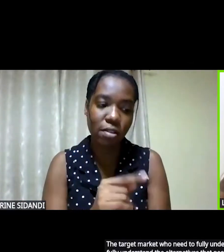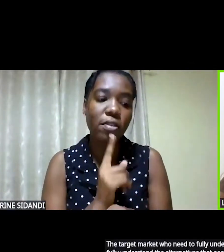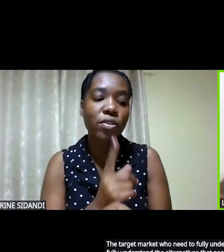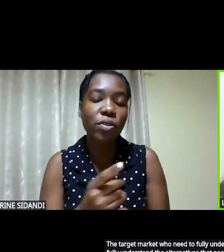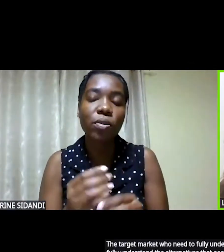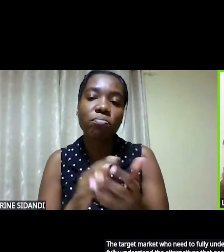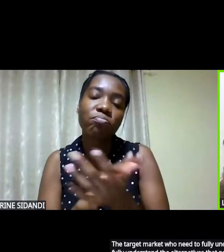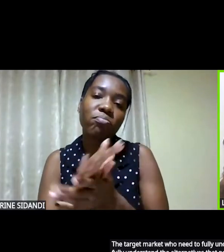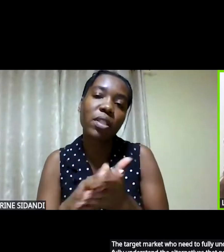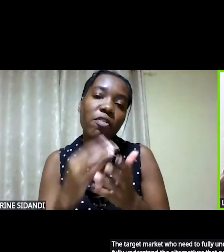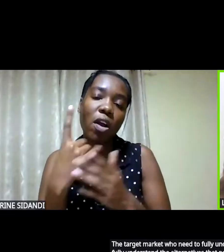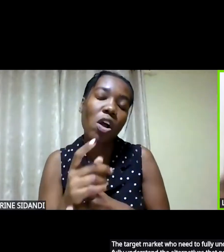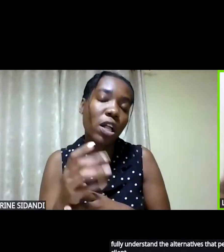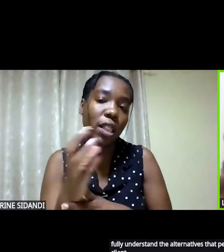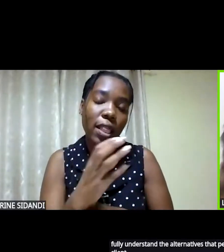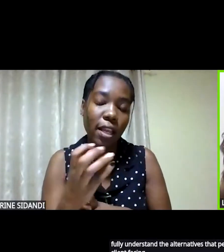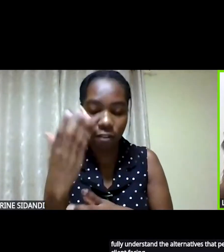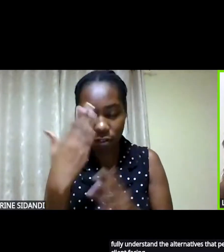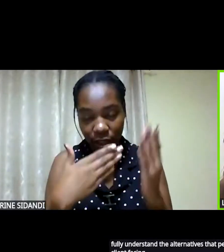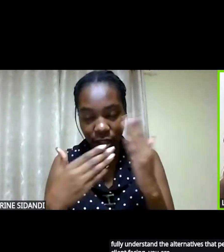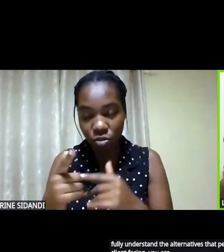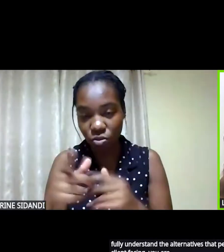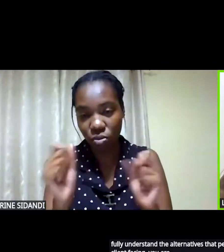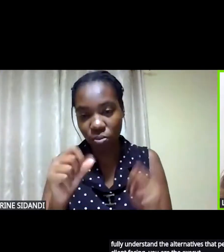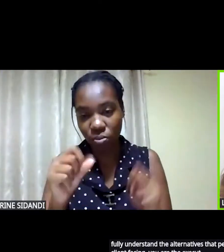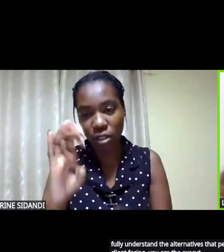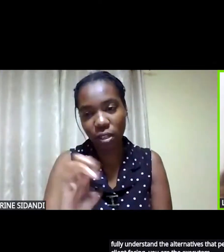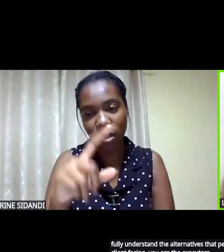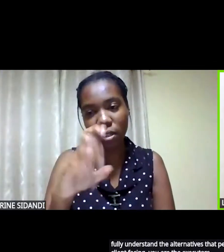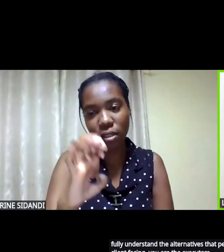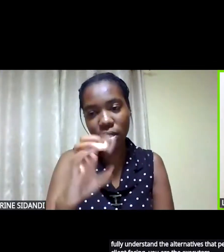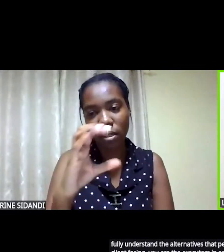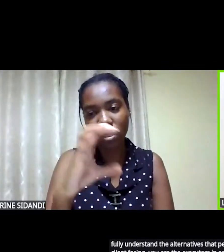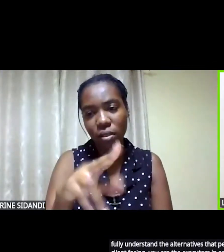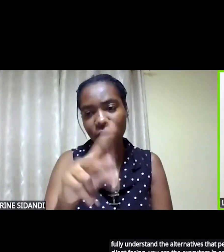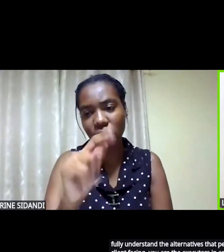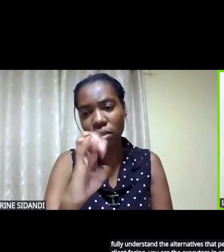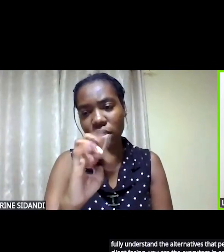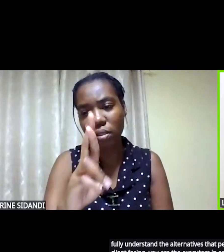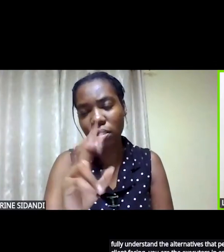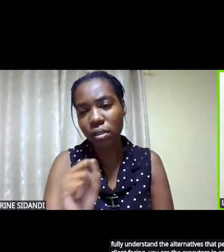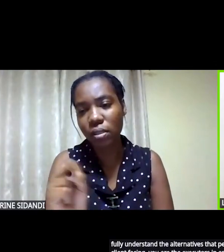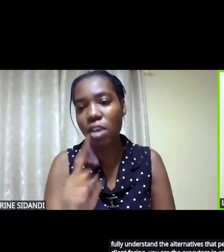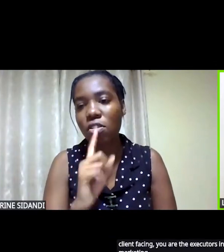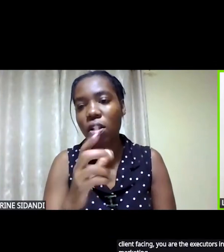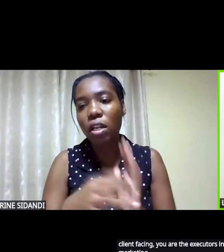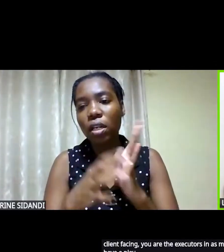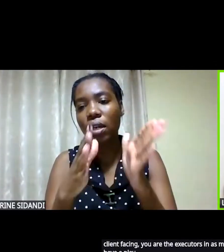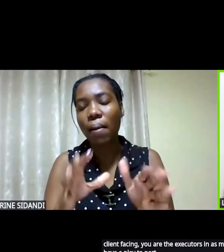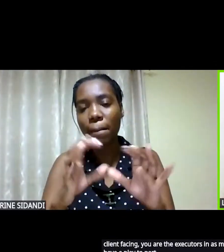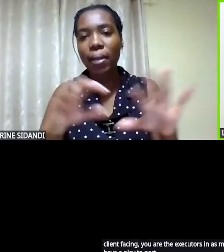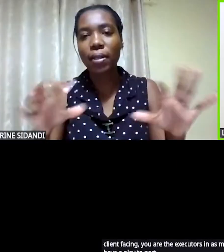of client facing, you are the executors. In as much as perhaps leadership, marketing have a